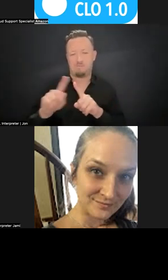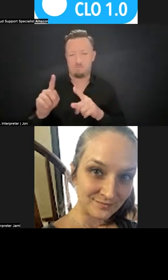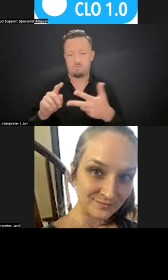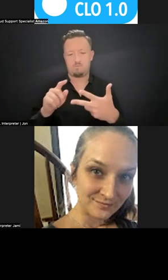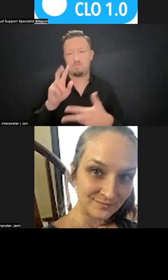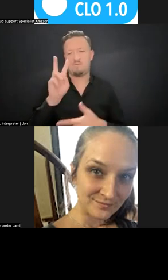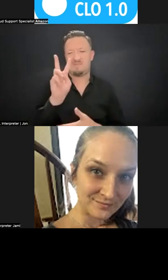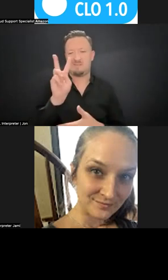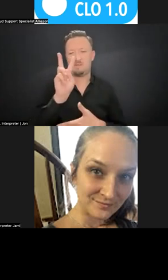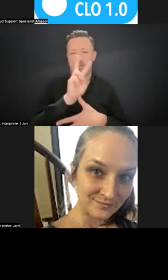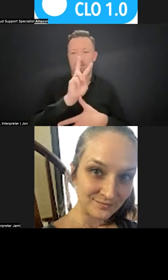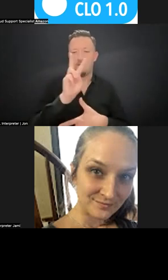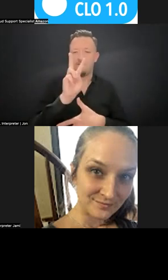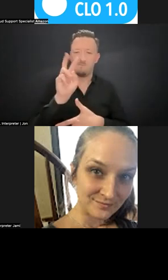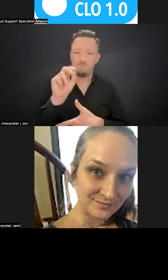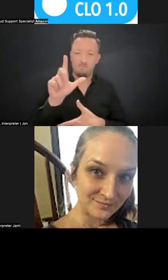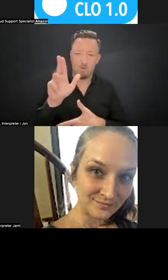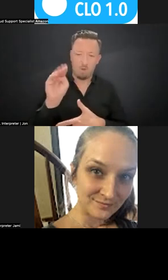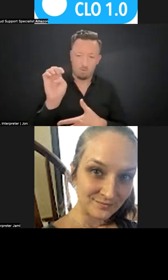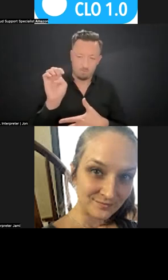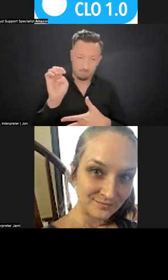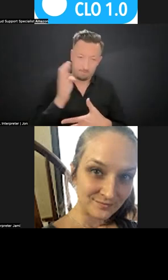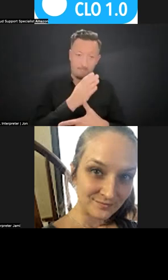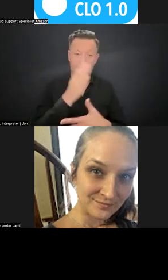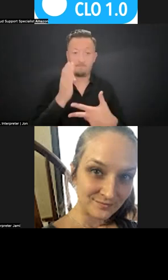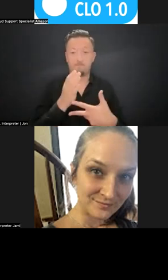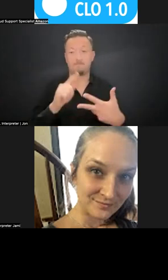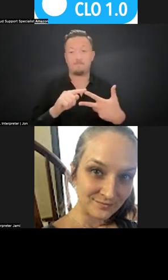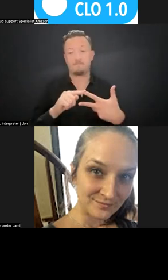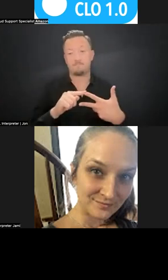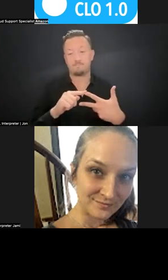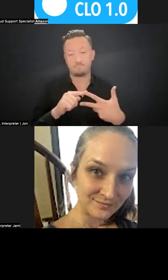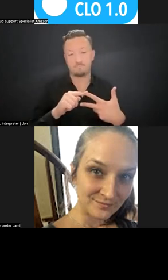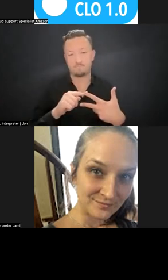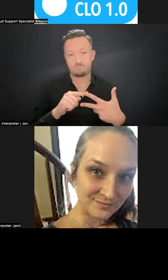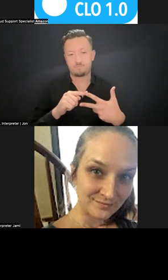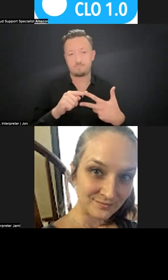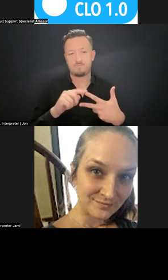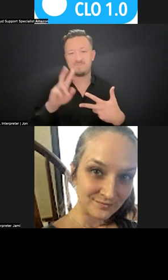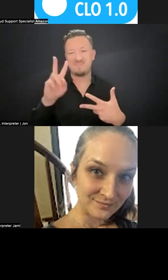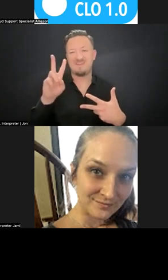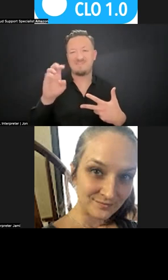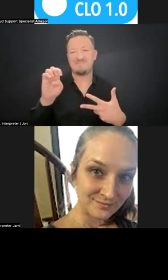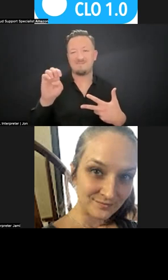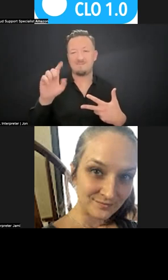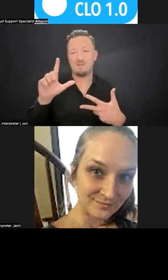we understand. The next one is called velocity.